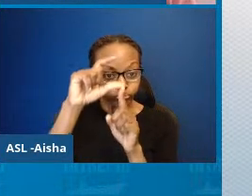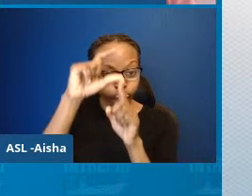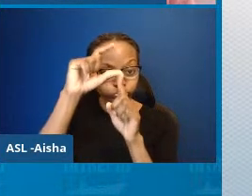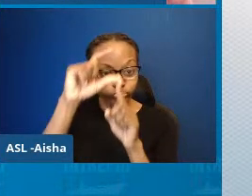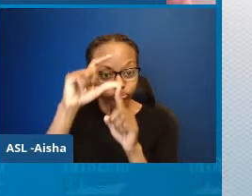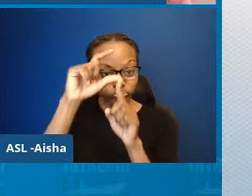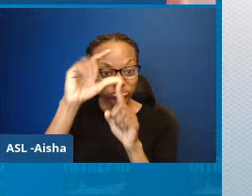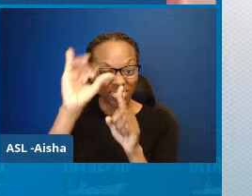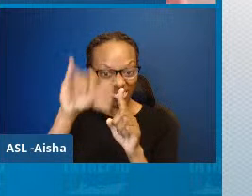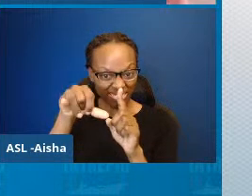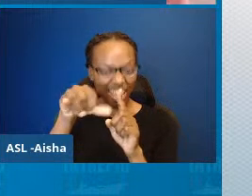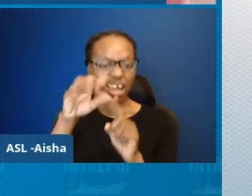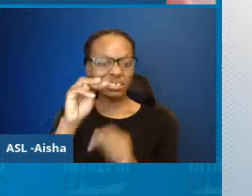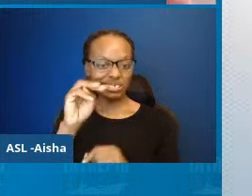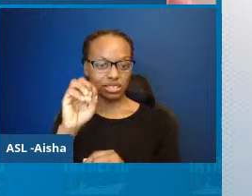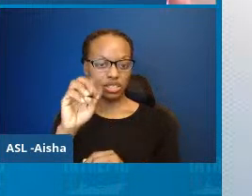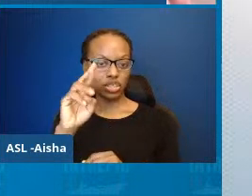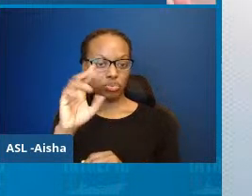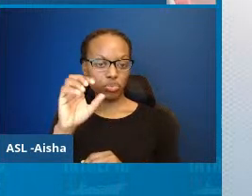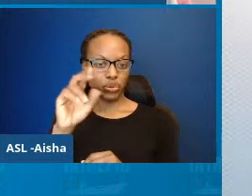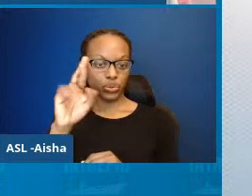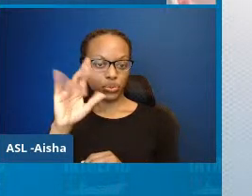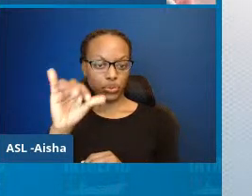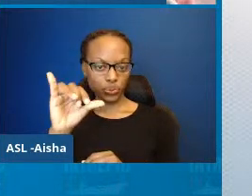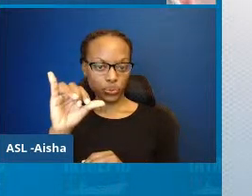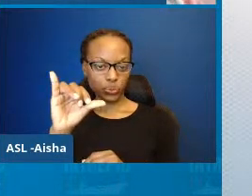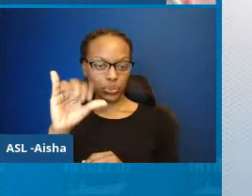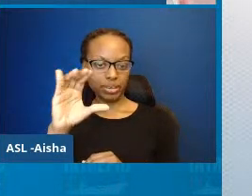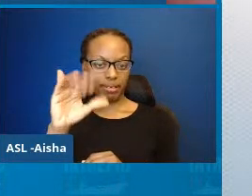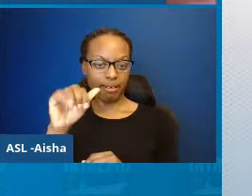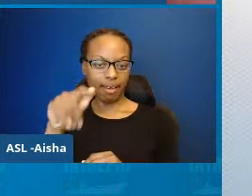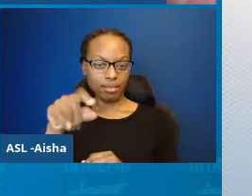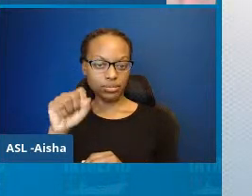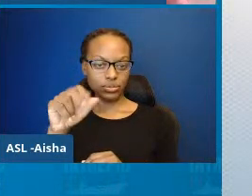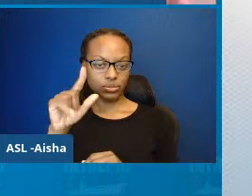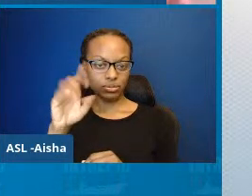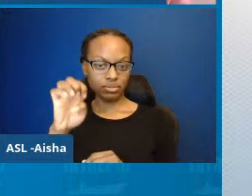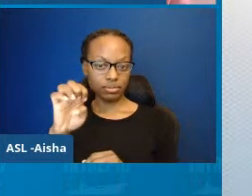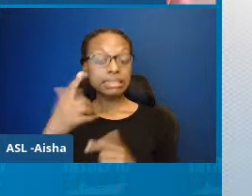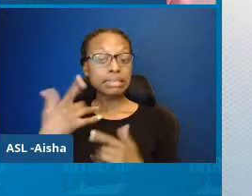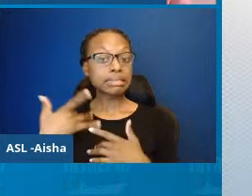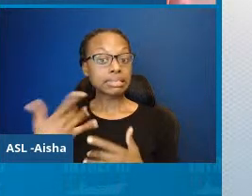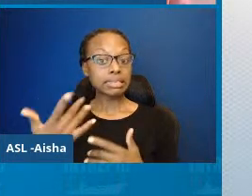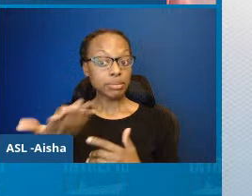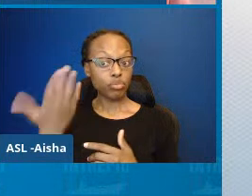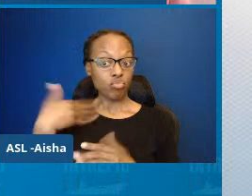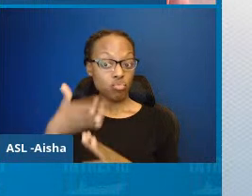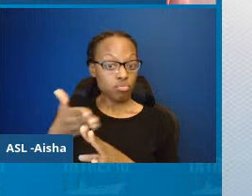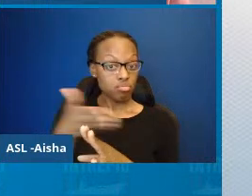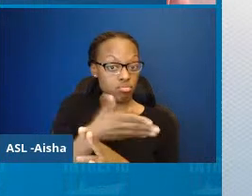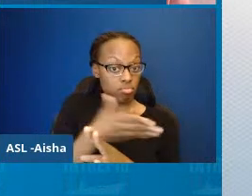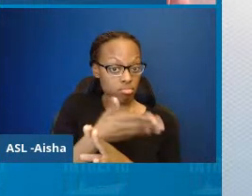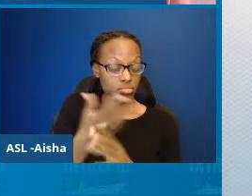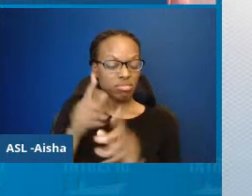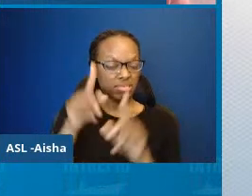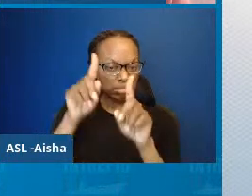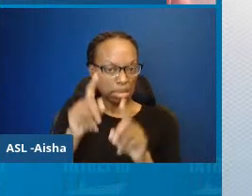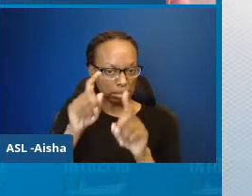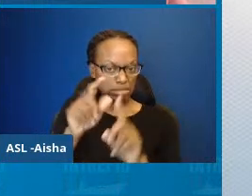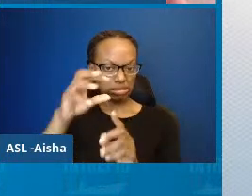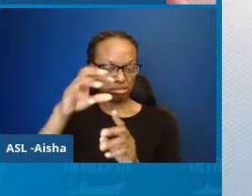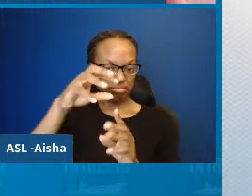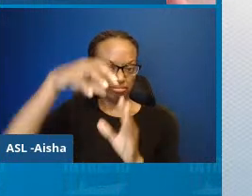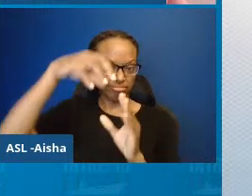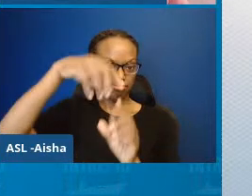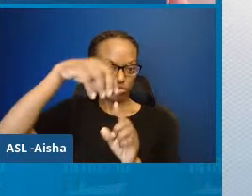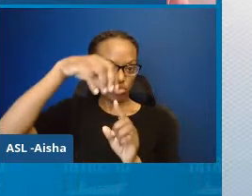rocket. So initially, these capsules were just going up with nobody in them. Eventually, you needed to